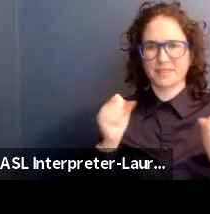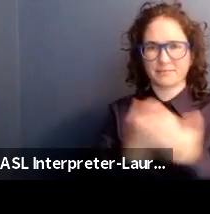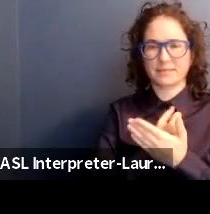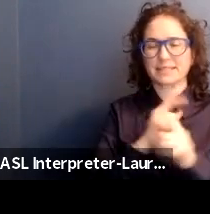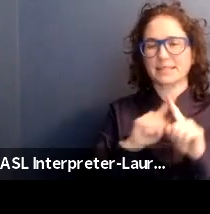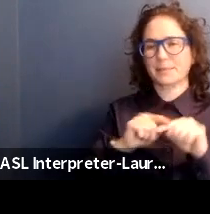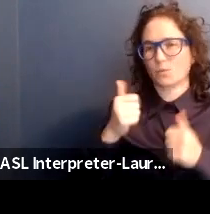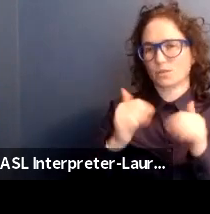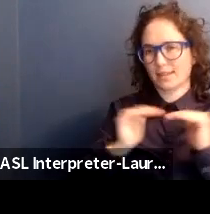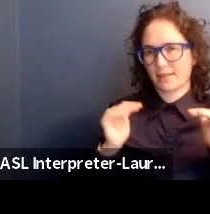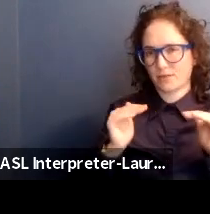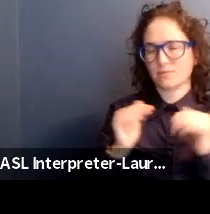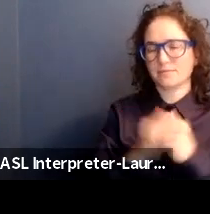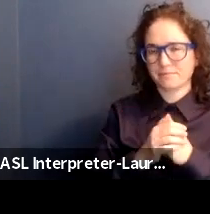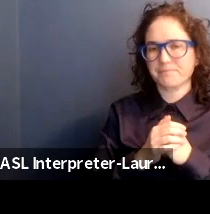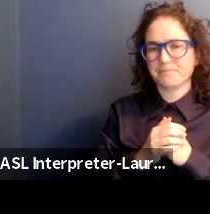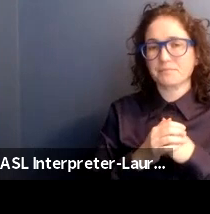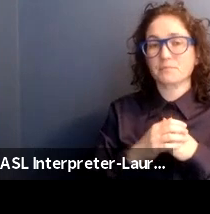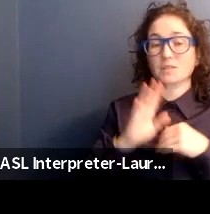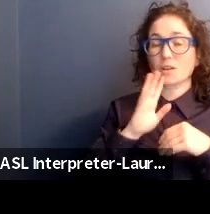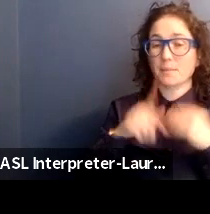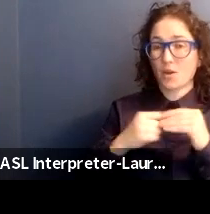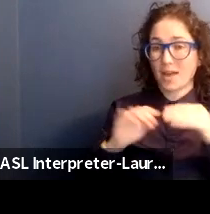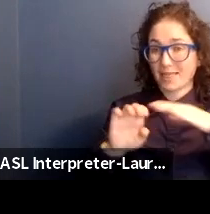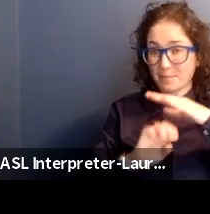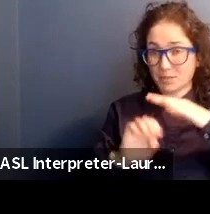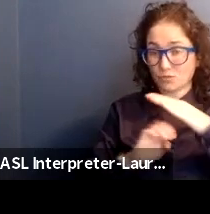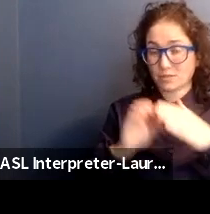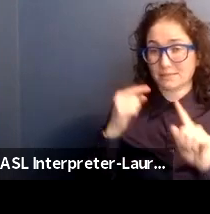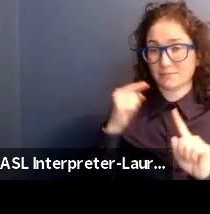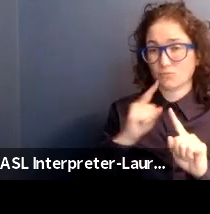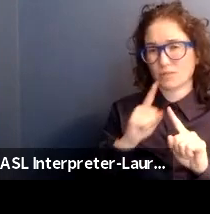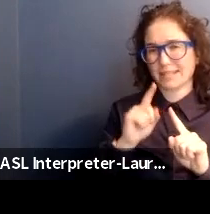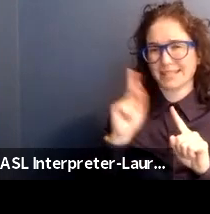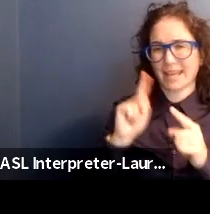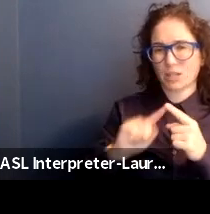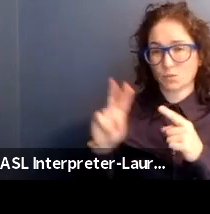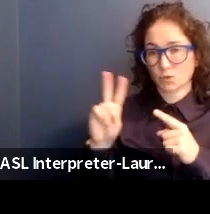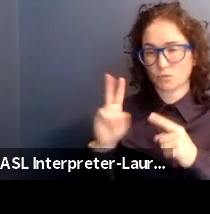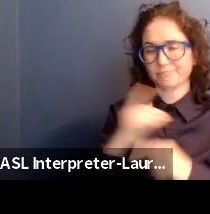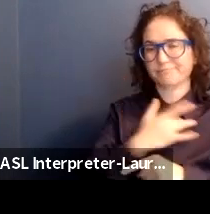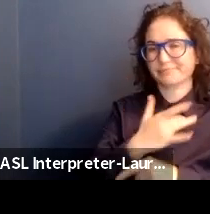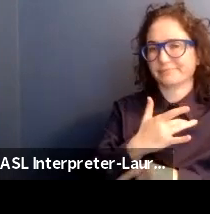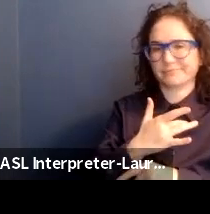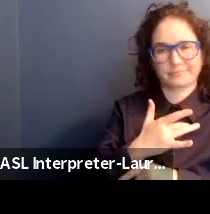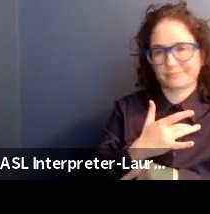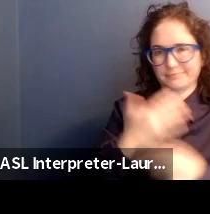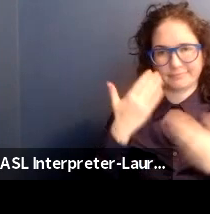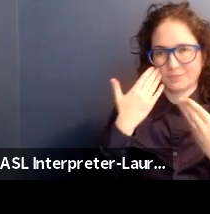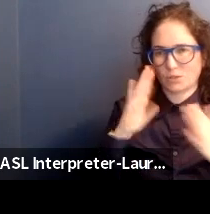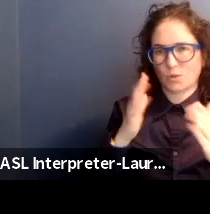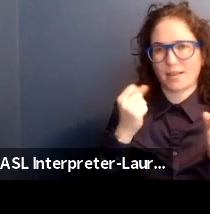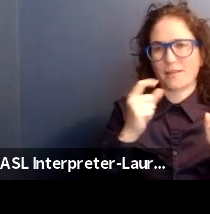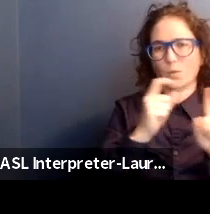working with. When we talk about elementary school students, particularly K through two, they tend to not know a whole lot of